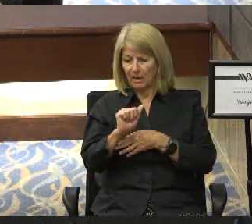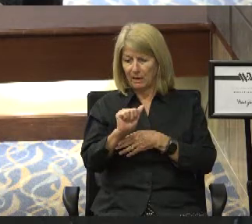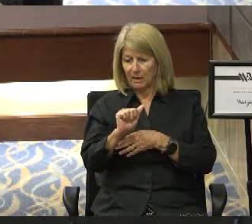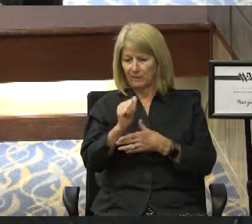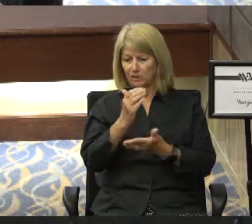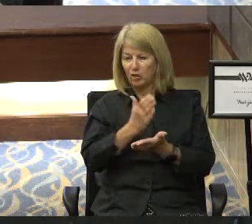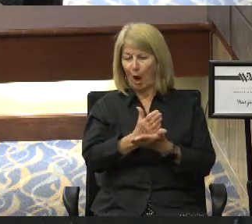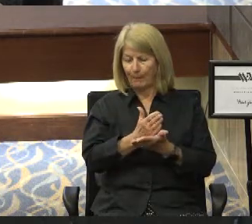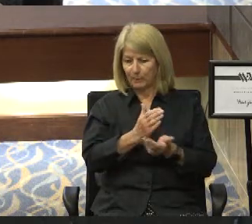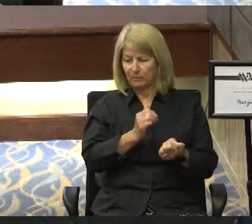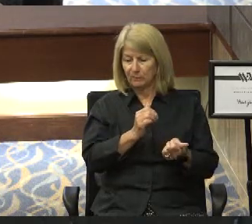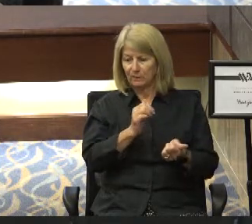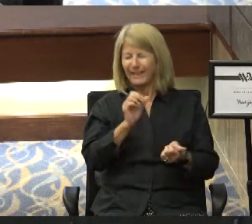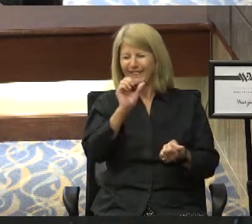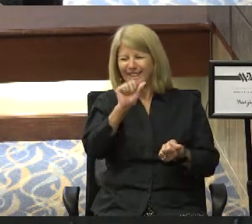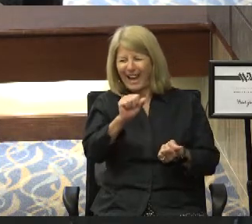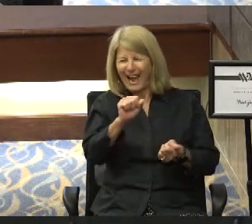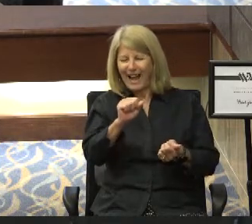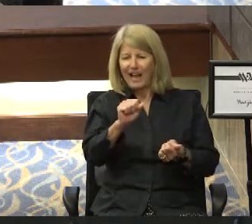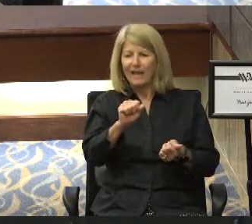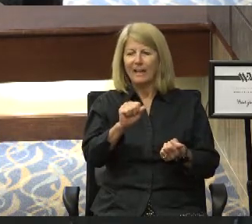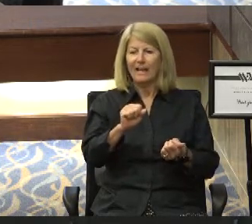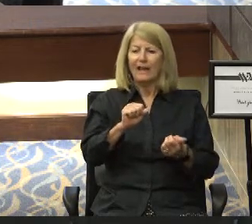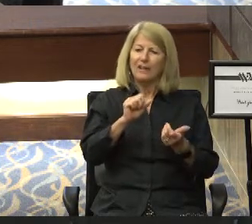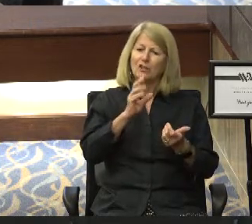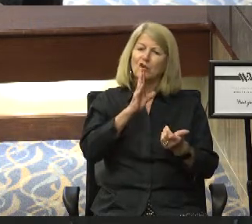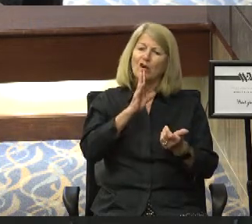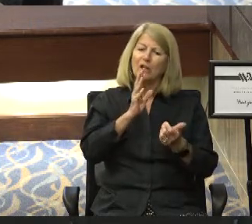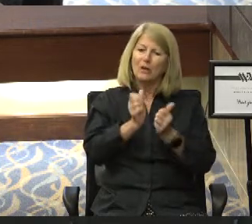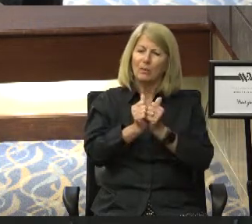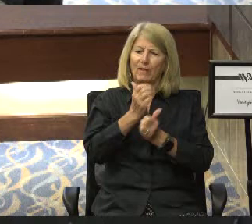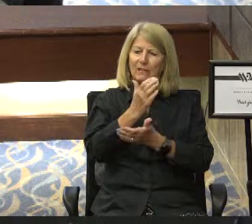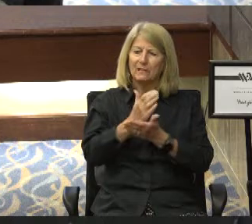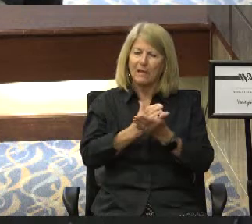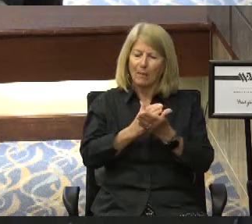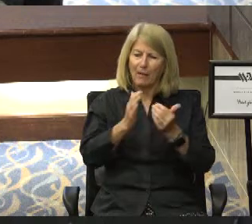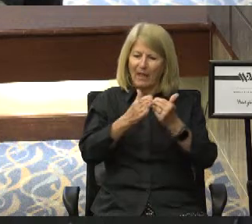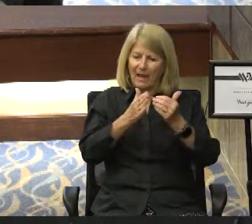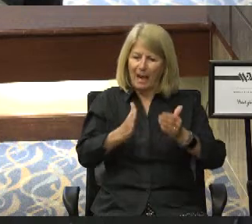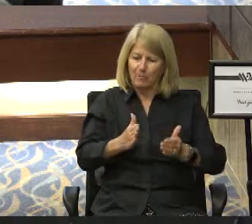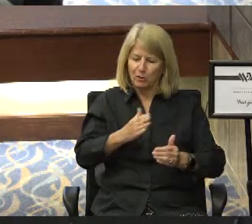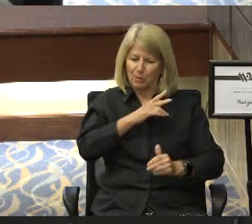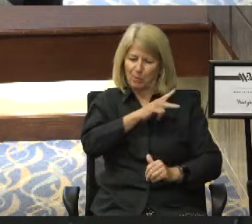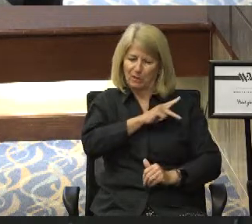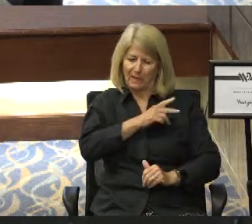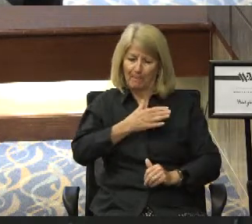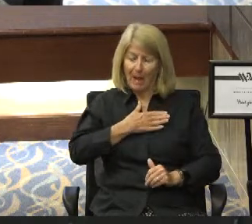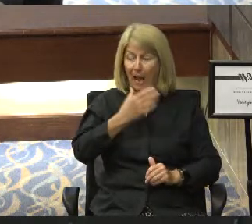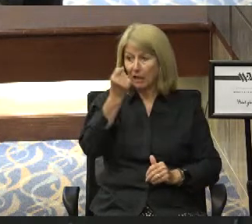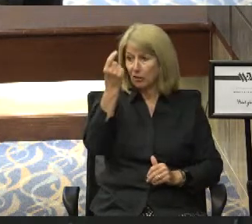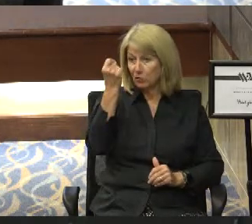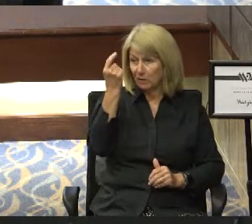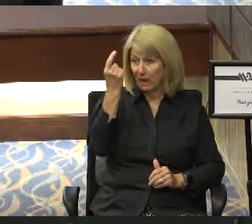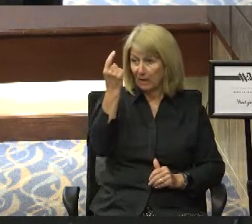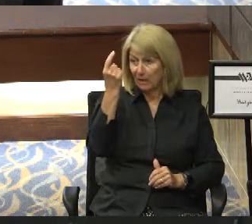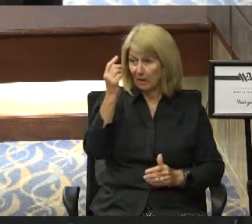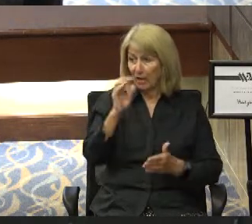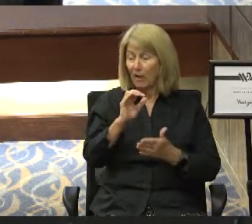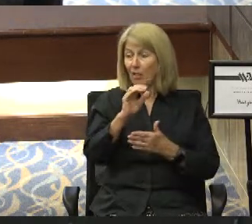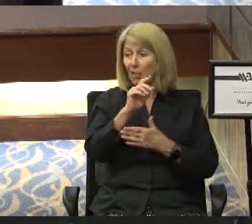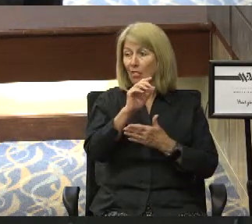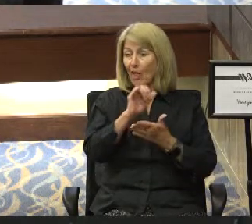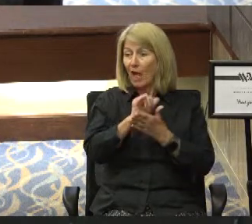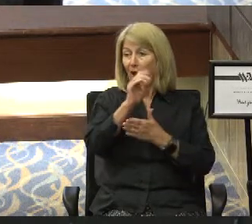stop. Yeah, and in talking to some of the neighbors personally, my understanding is that they understand